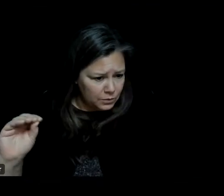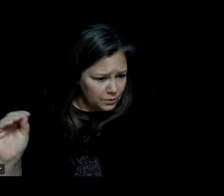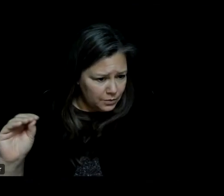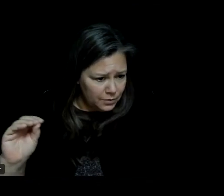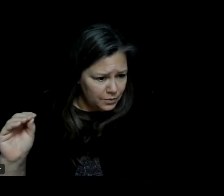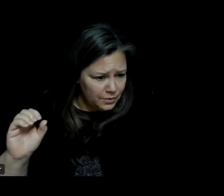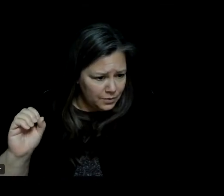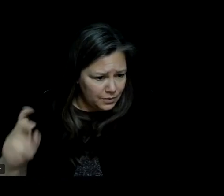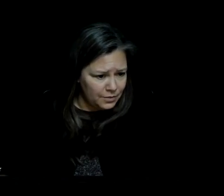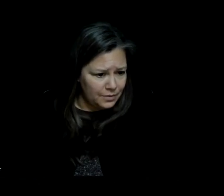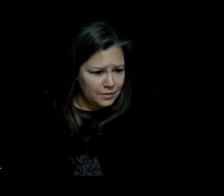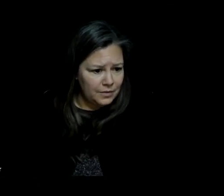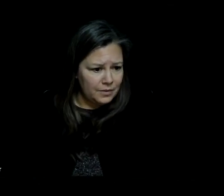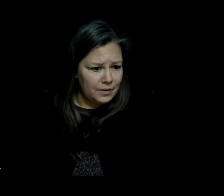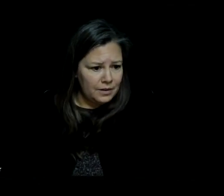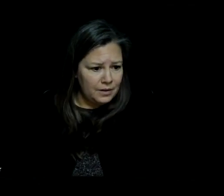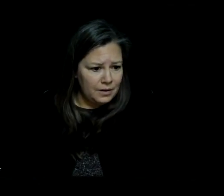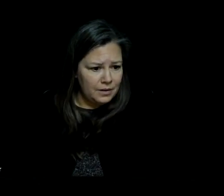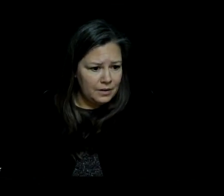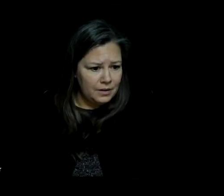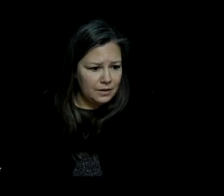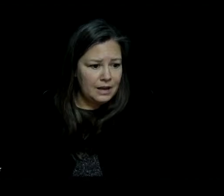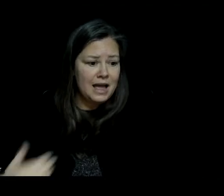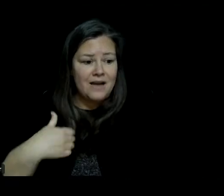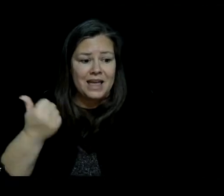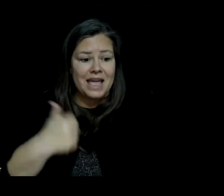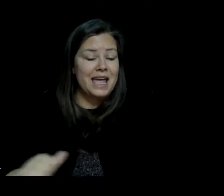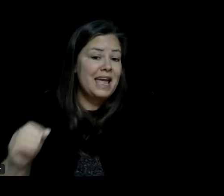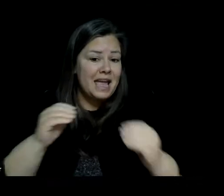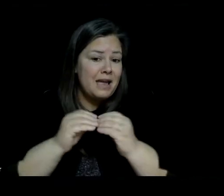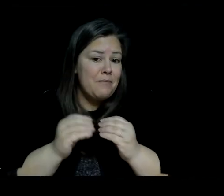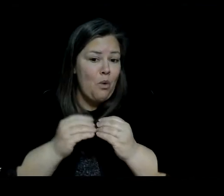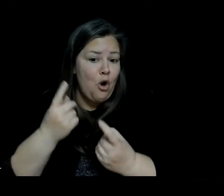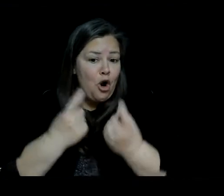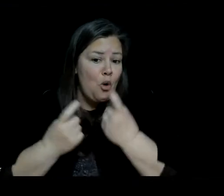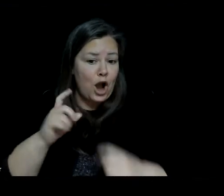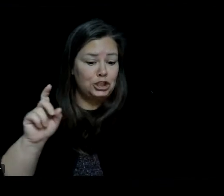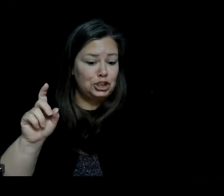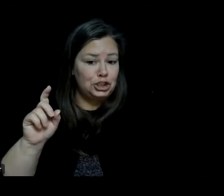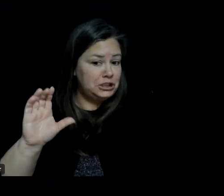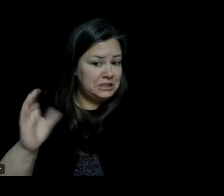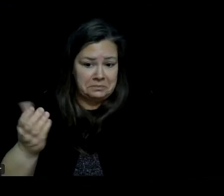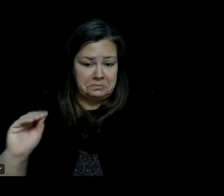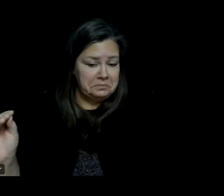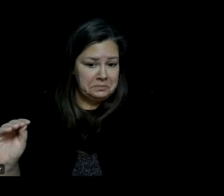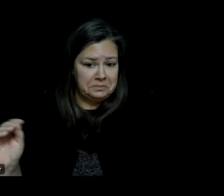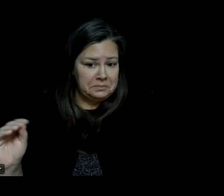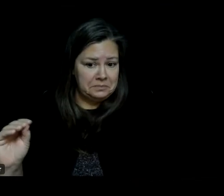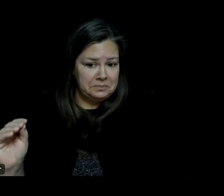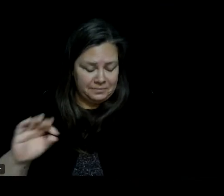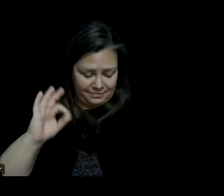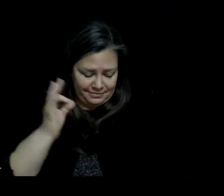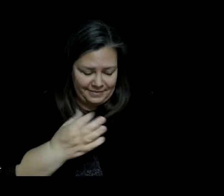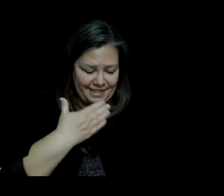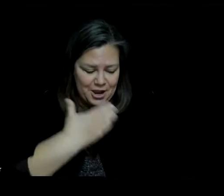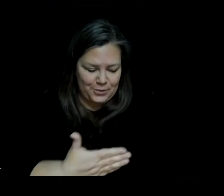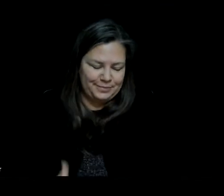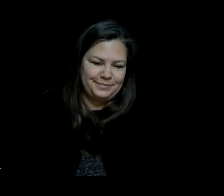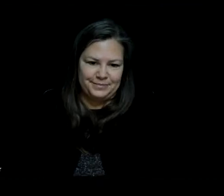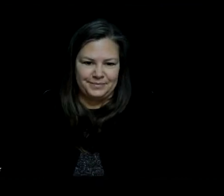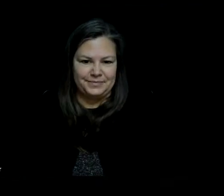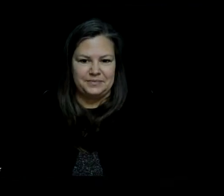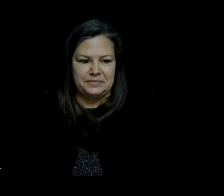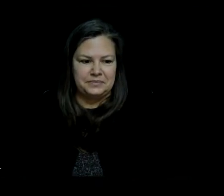That clear, makes a lot clearer, so, okay, any further questions? Not seeing any, thank you.